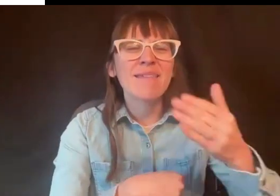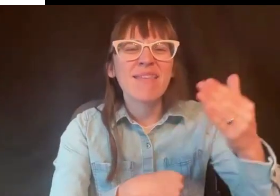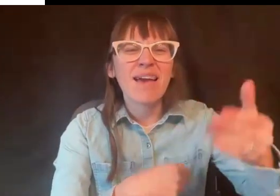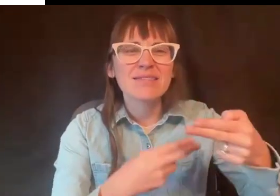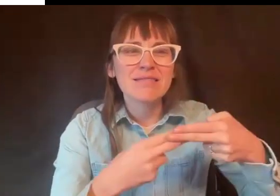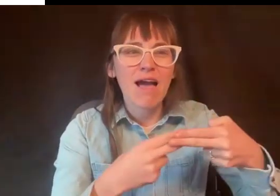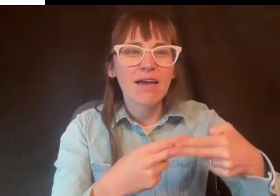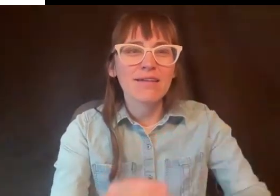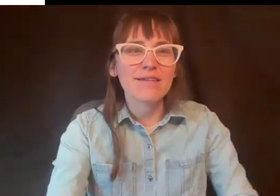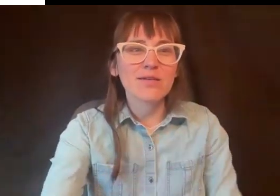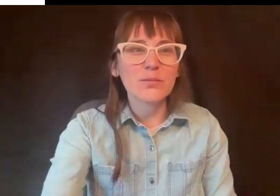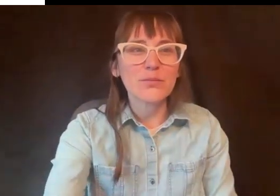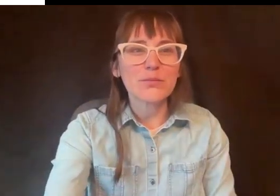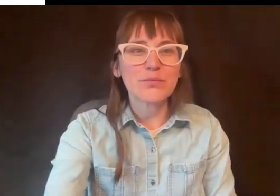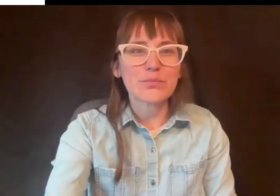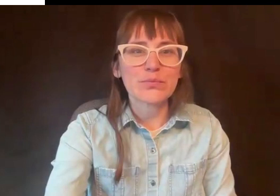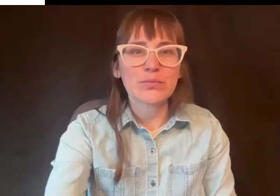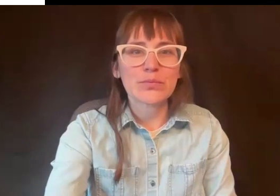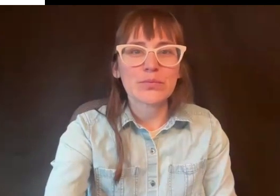slide.